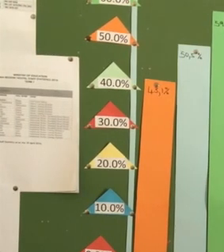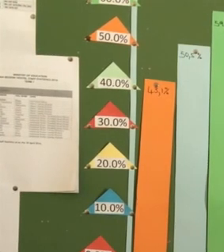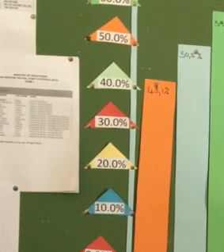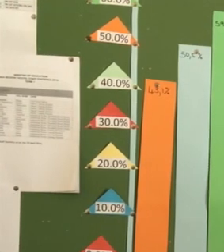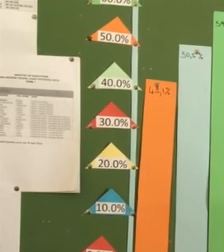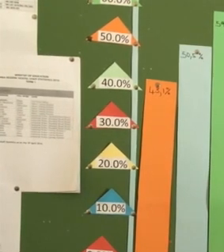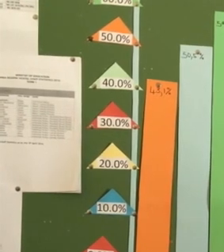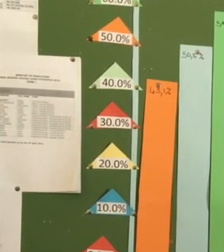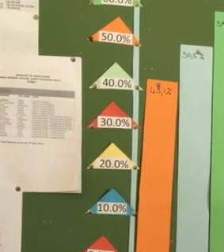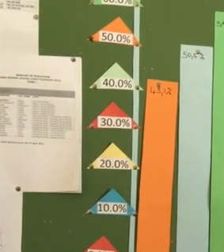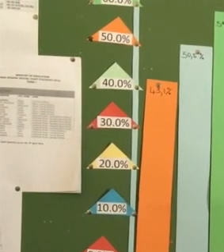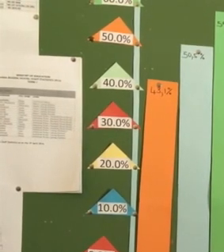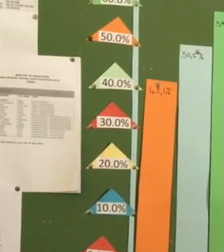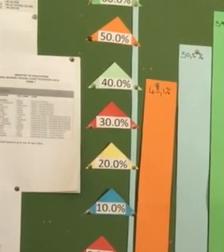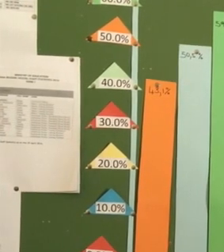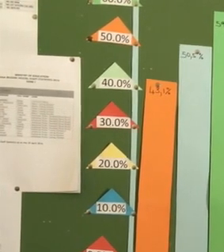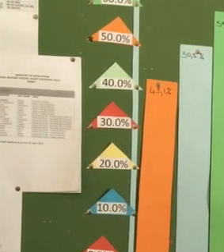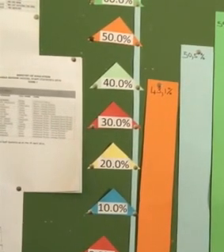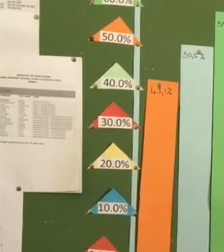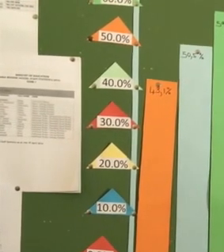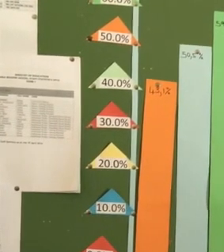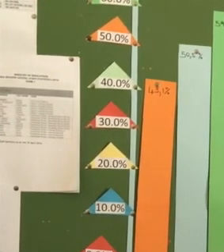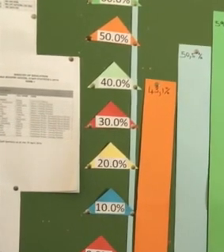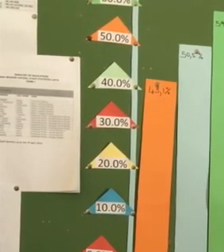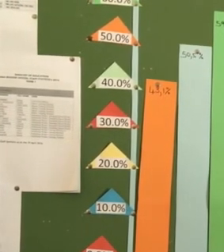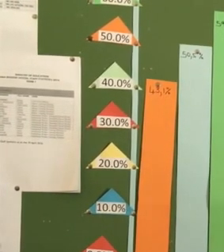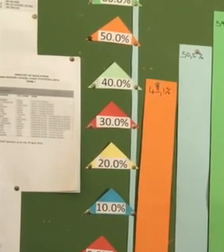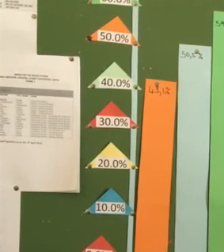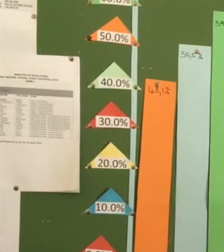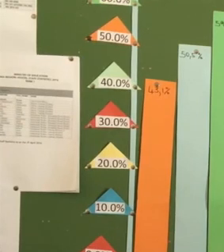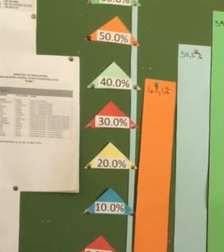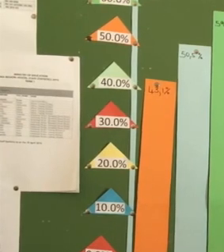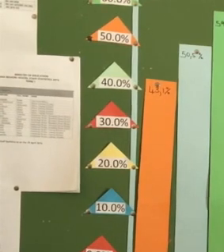come and pick for their schools.